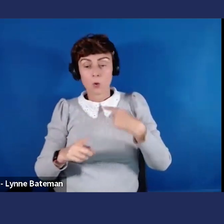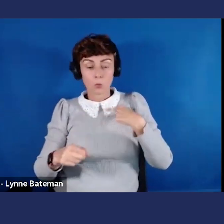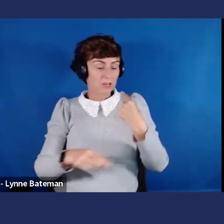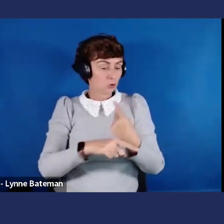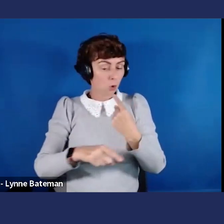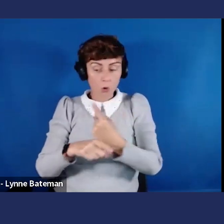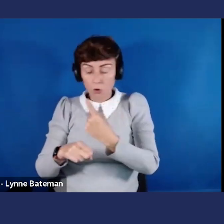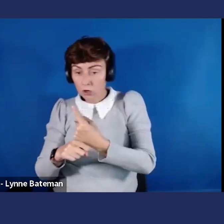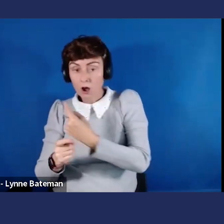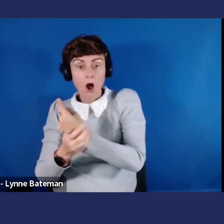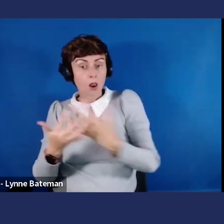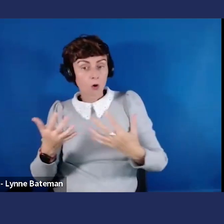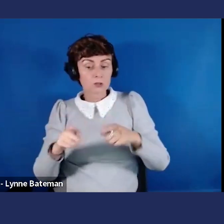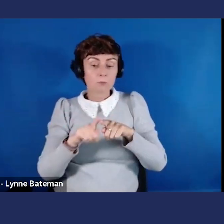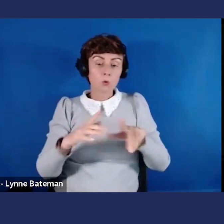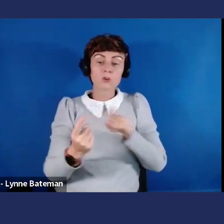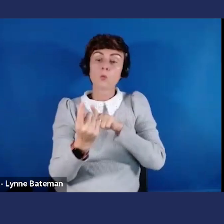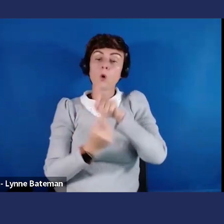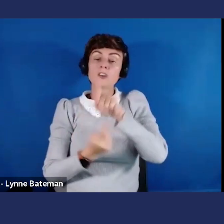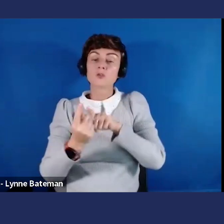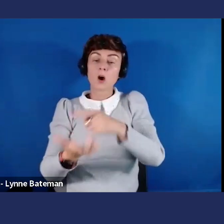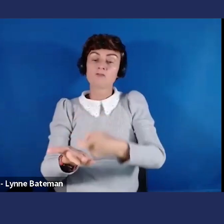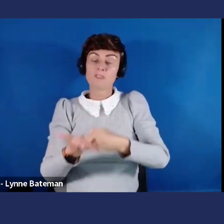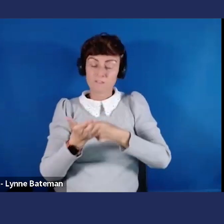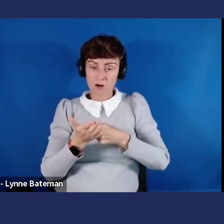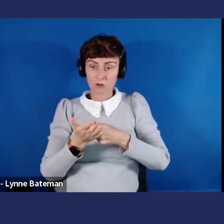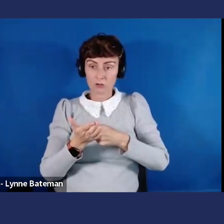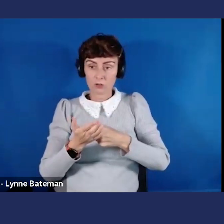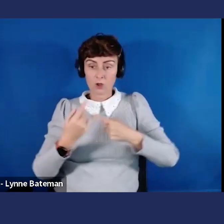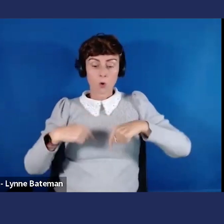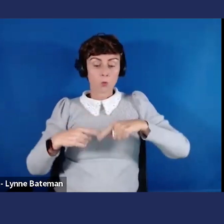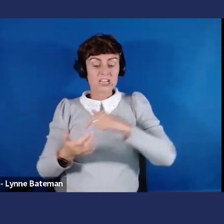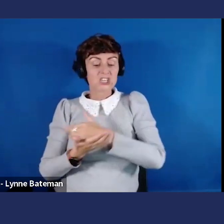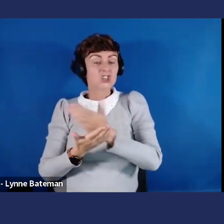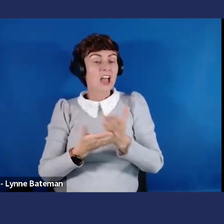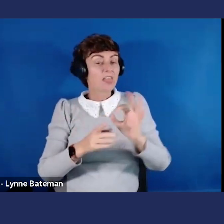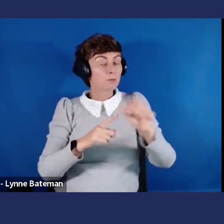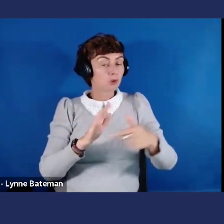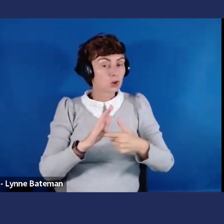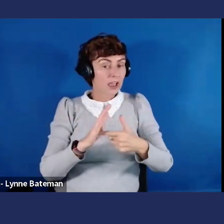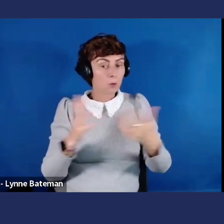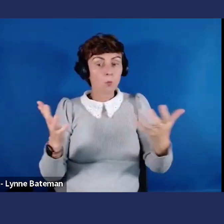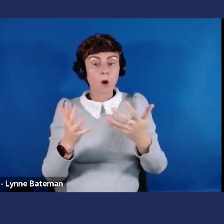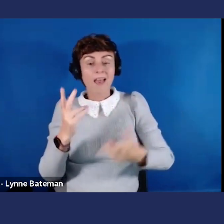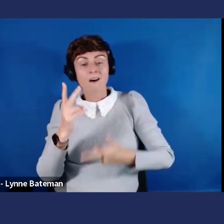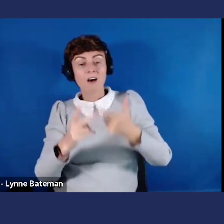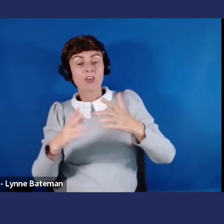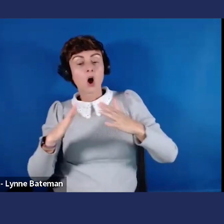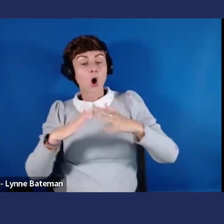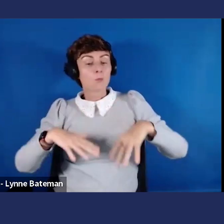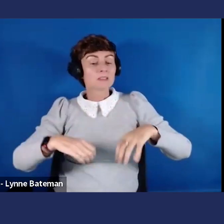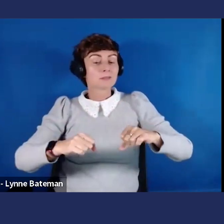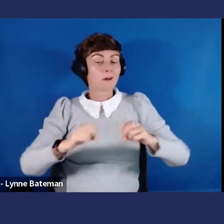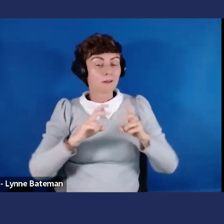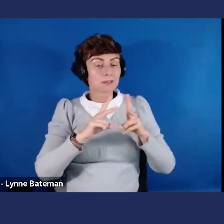universal spaces and in our one-to-one referrals. We share our project across the UK with other Home Start schemes, so we see lots of dads in lots of